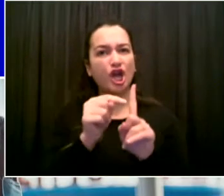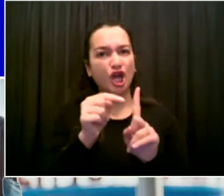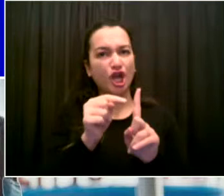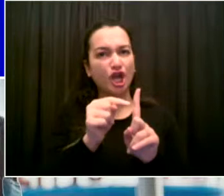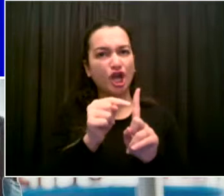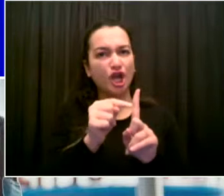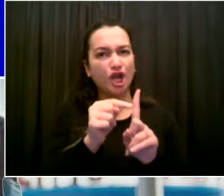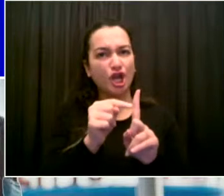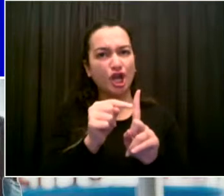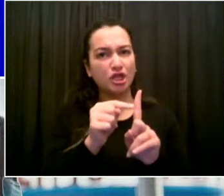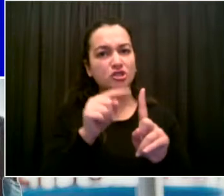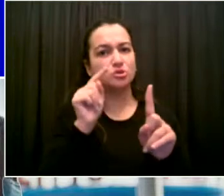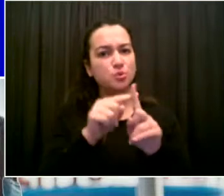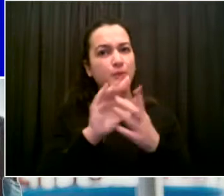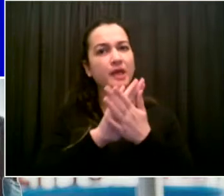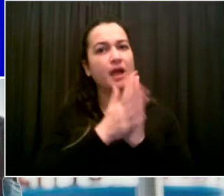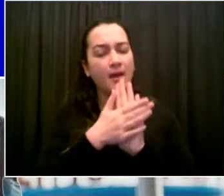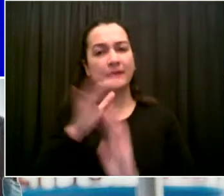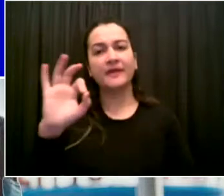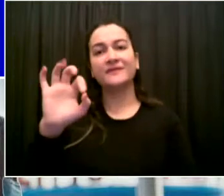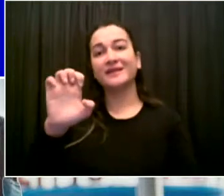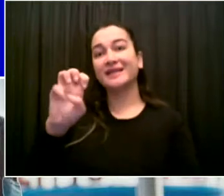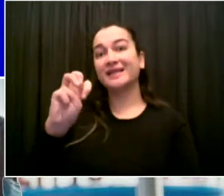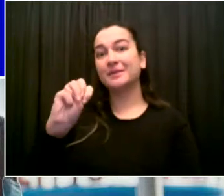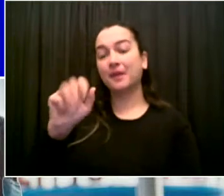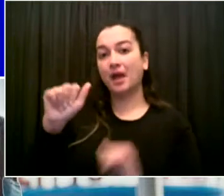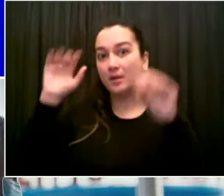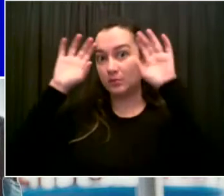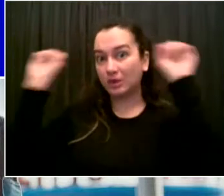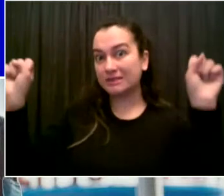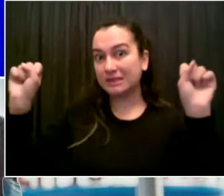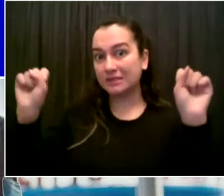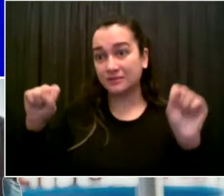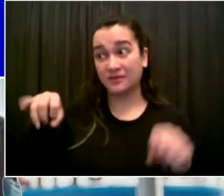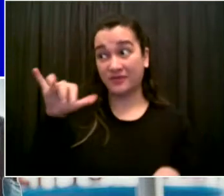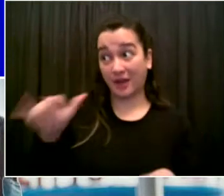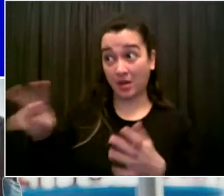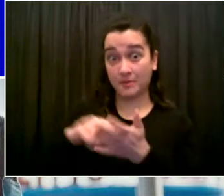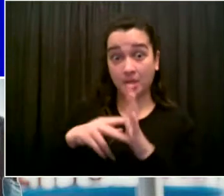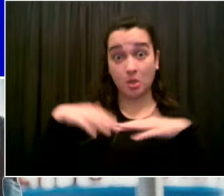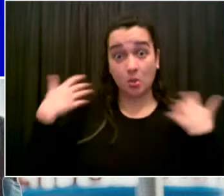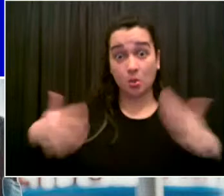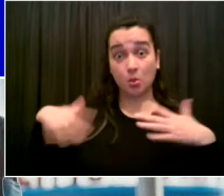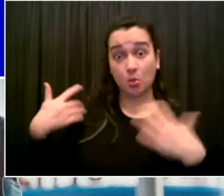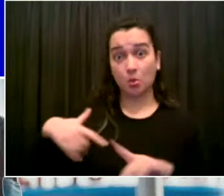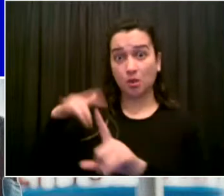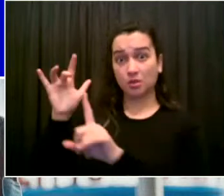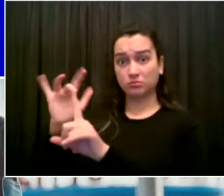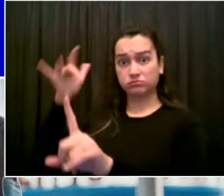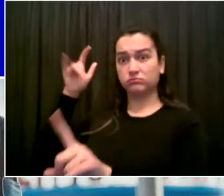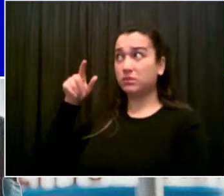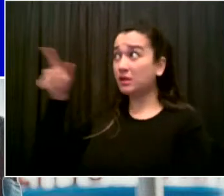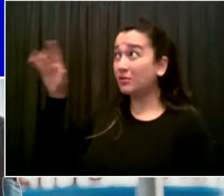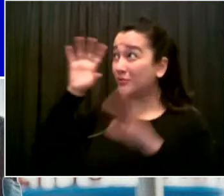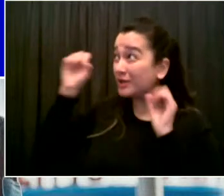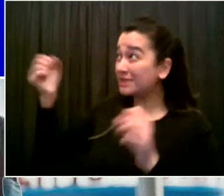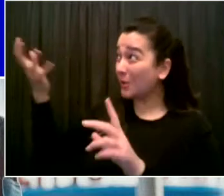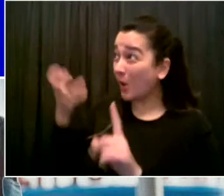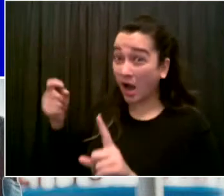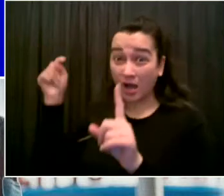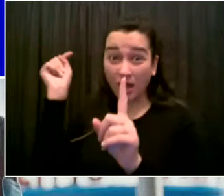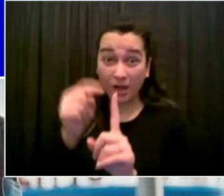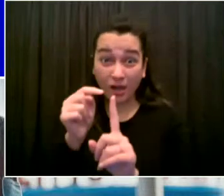role immediately. And we know she'll be a great friend and ally to New York City in that new role. But we